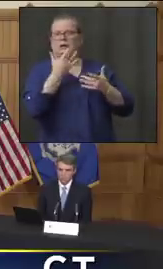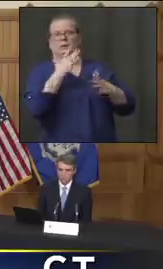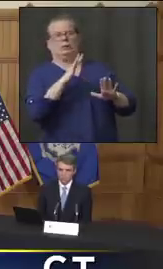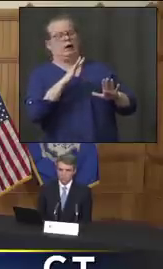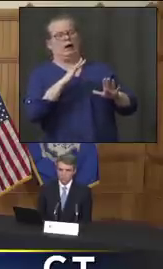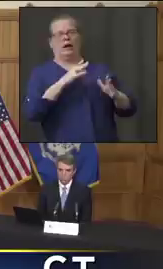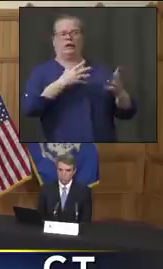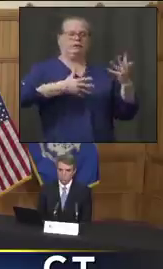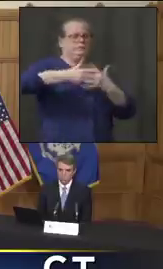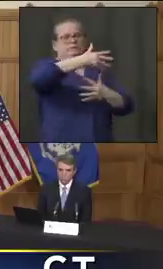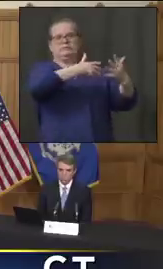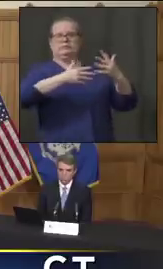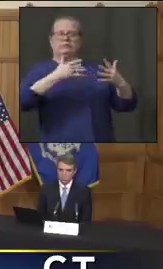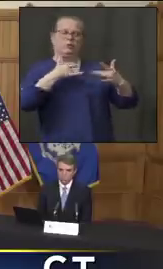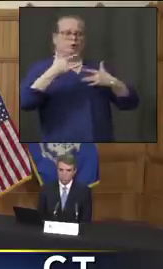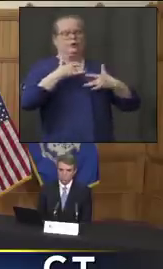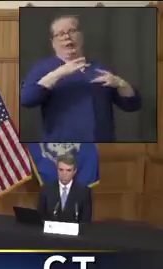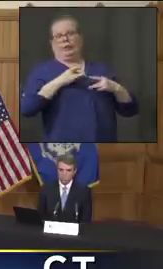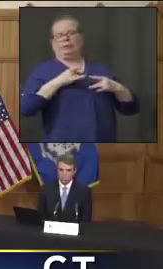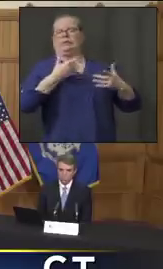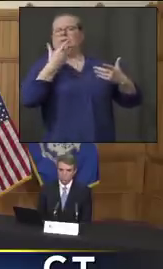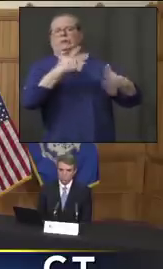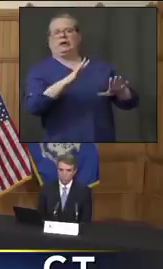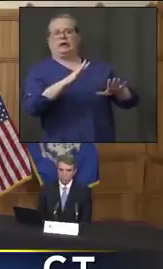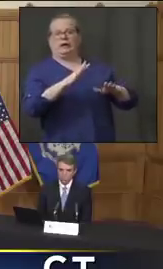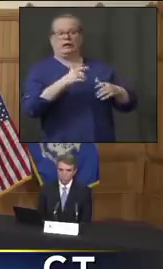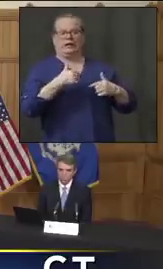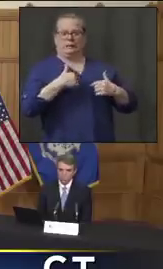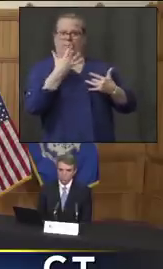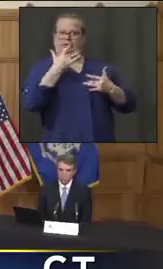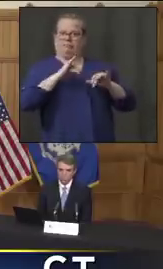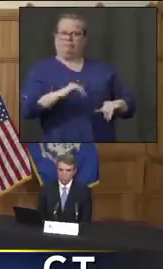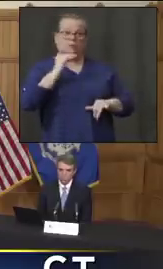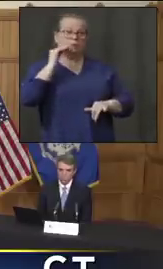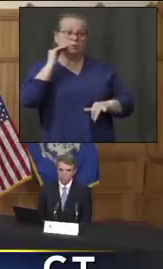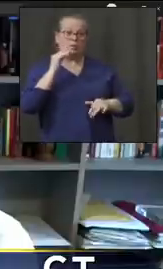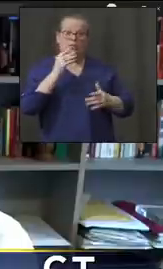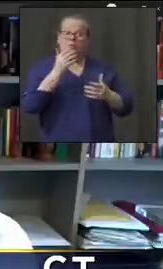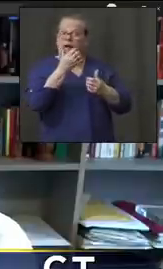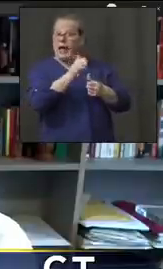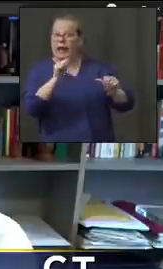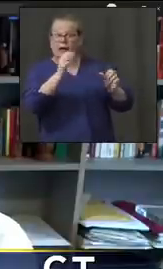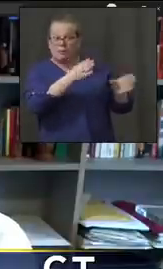So as the governor said, these are opt-in,